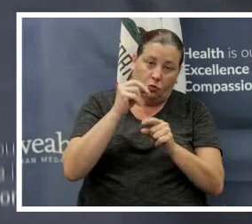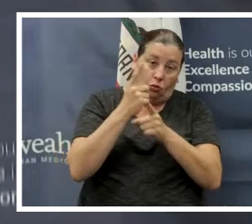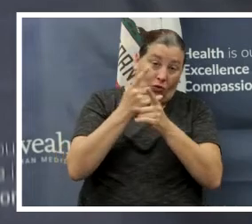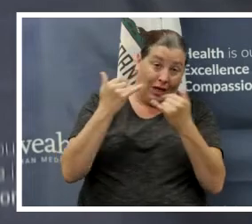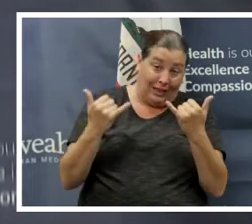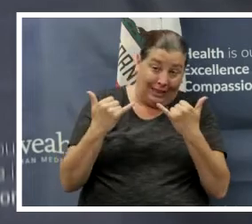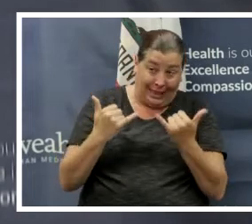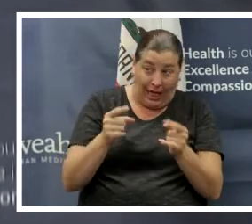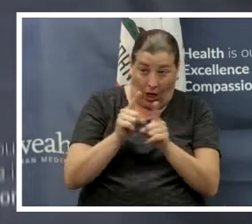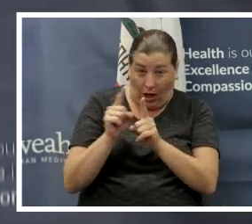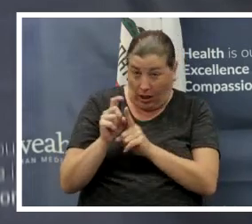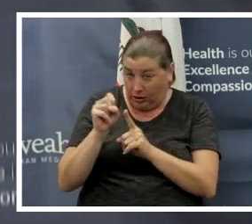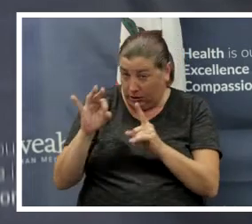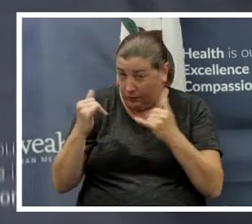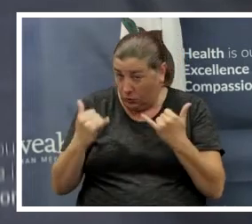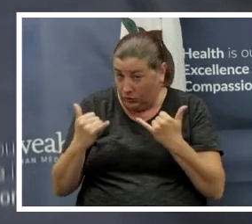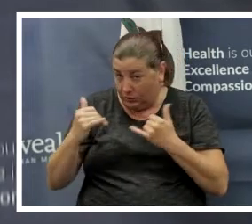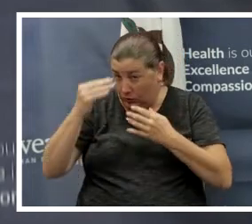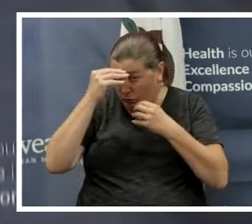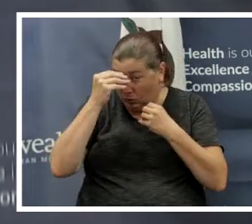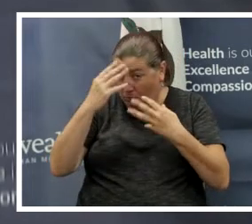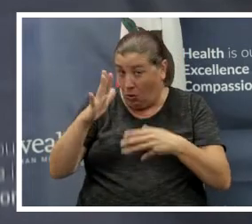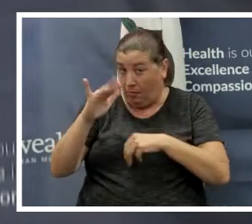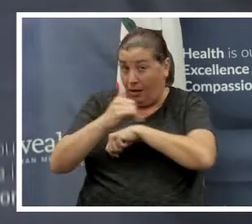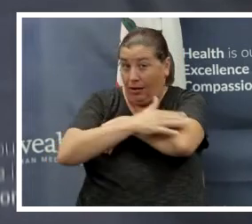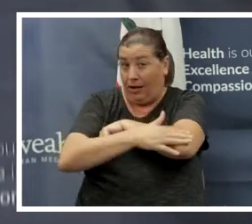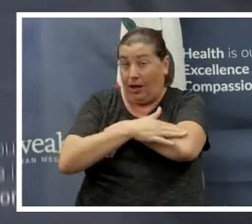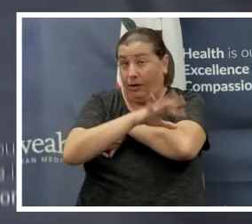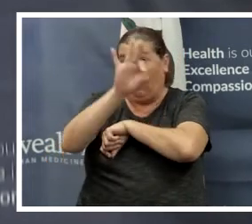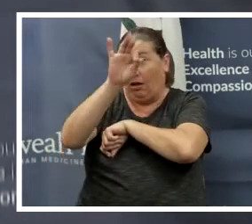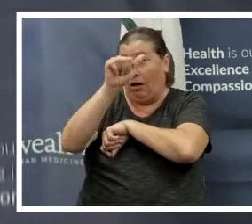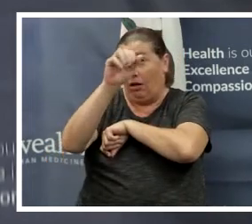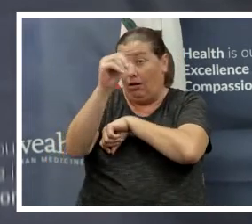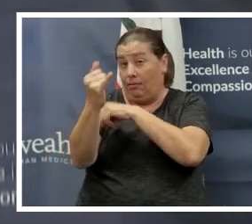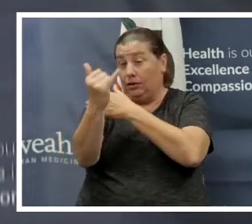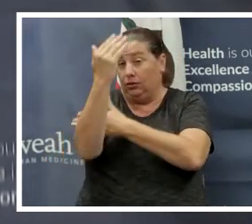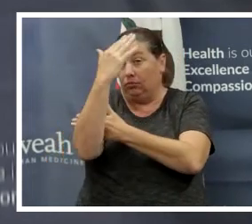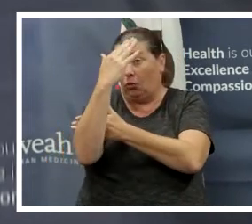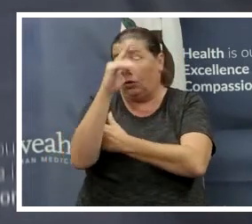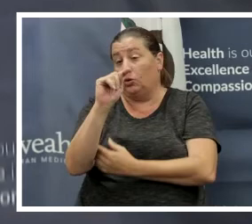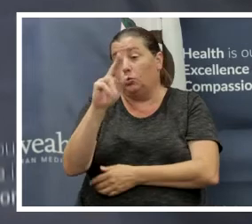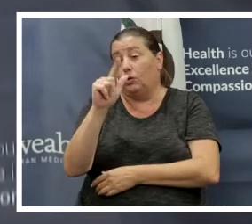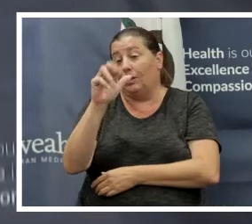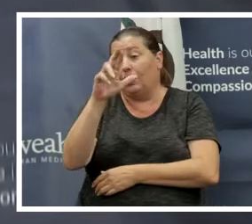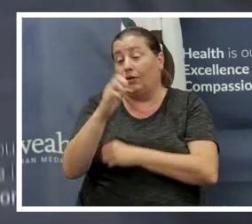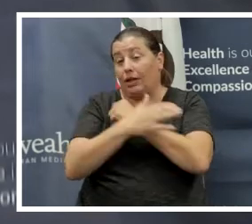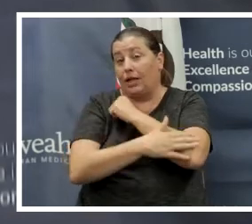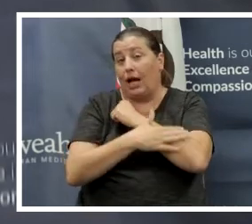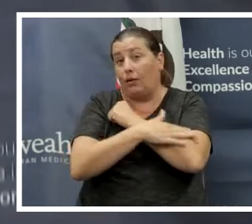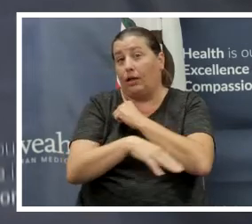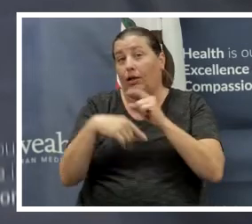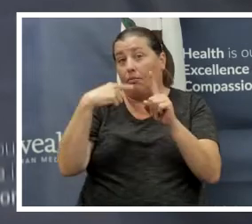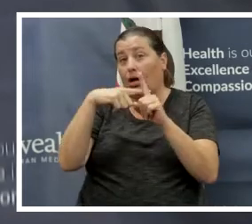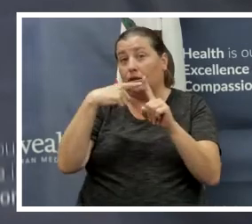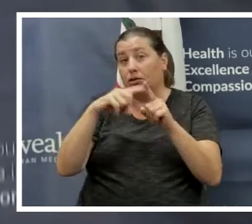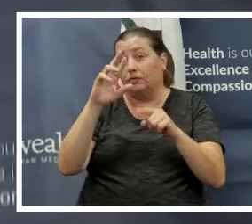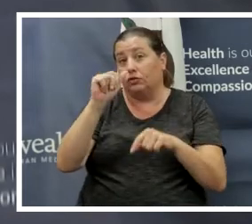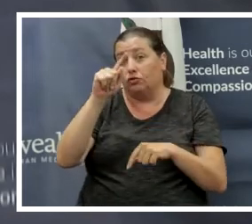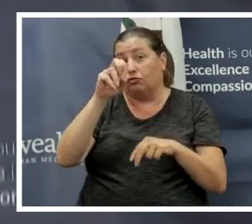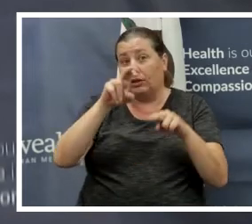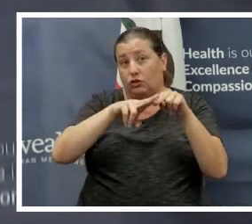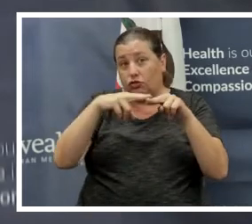today, this was reported by the county at 9 a.m. this morning, Tulare County's positivity rate has dropped to